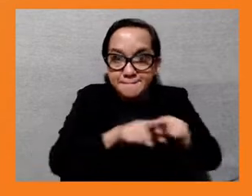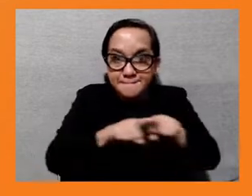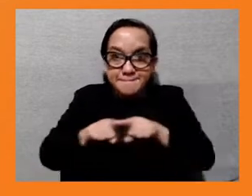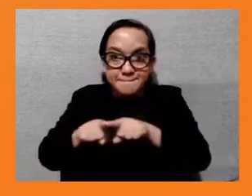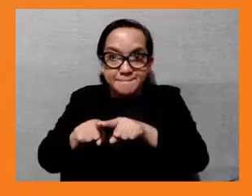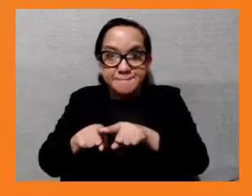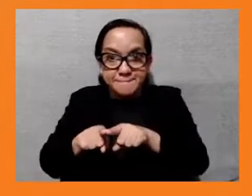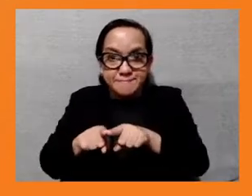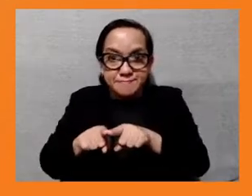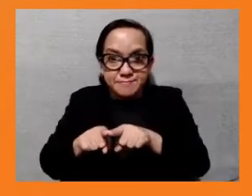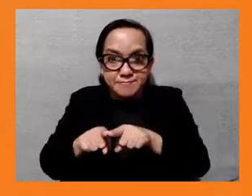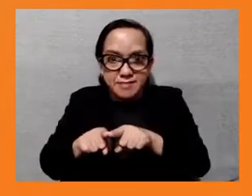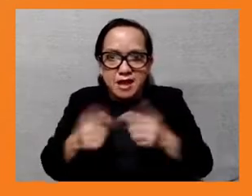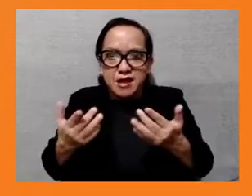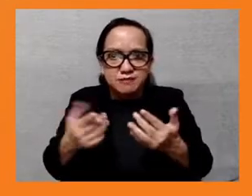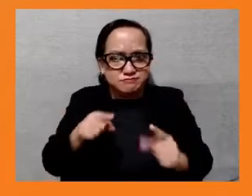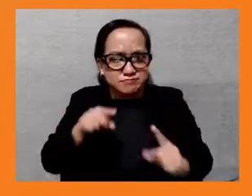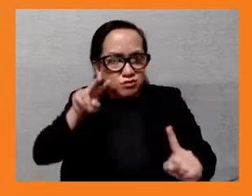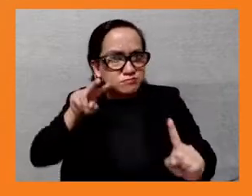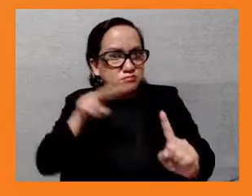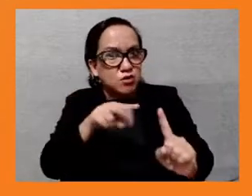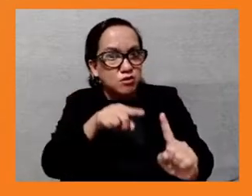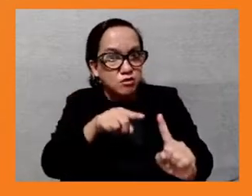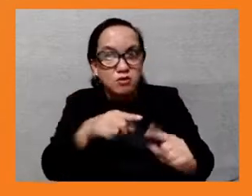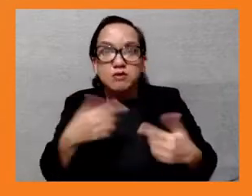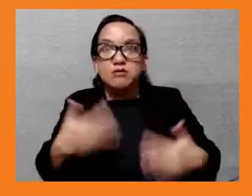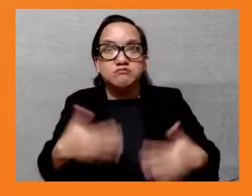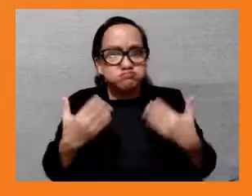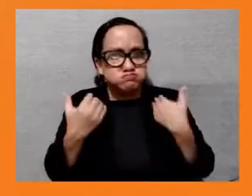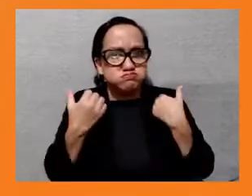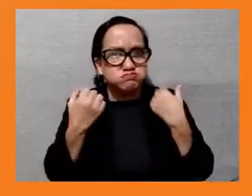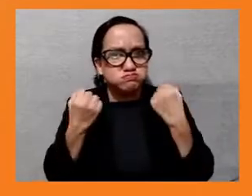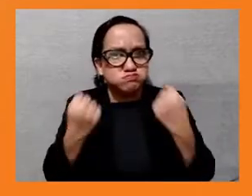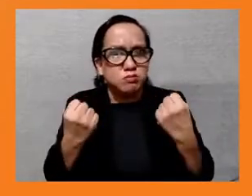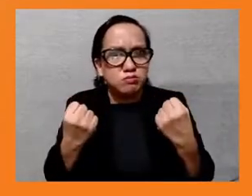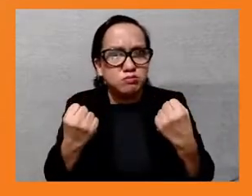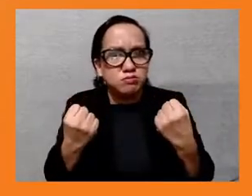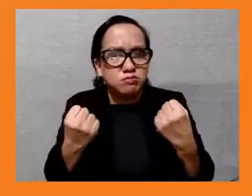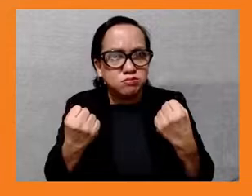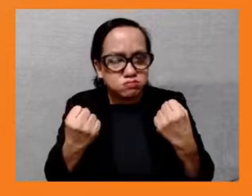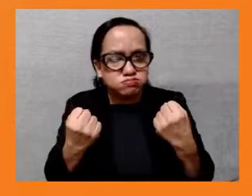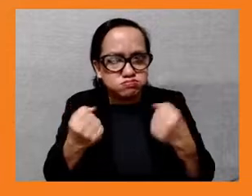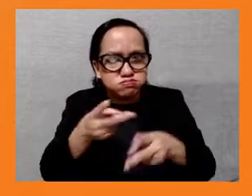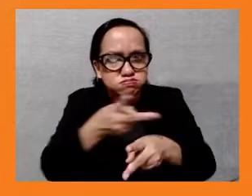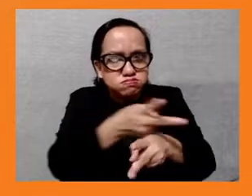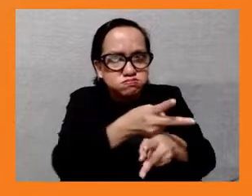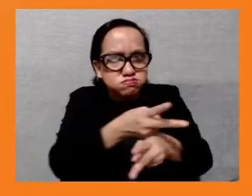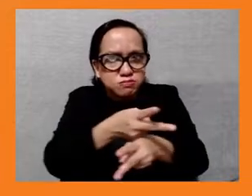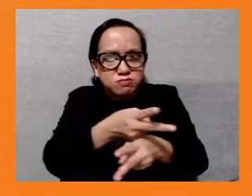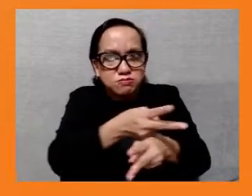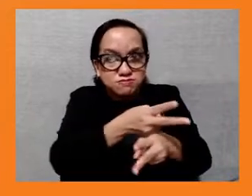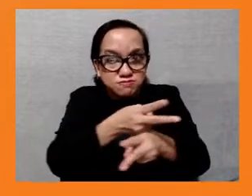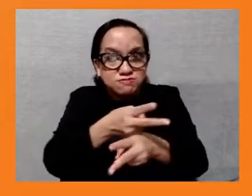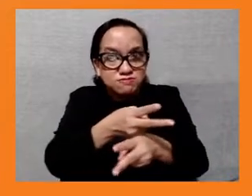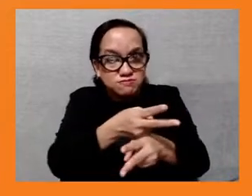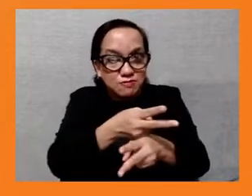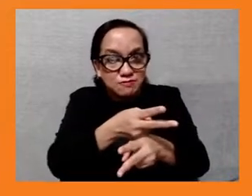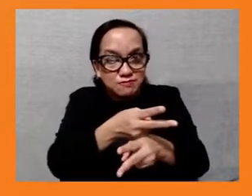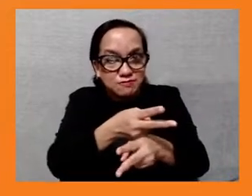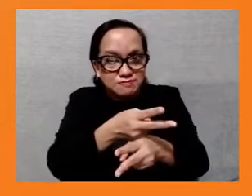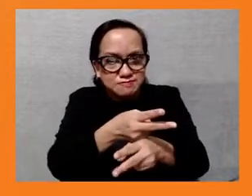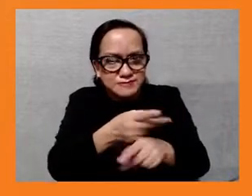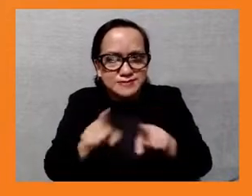Anyway, I'll go through some of the key points that have been mentioned. But perhaps in summary, before coming back to some of the